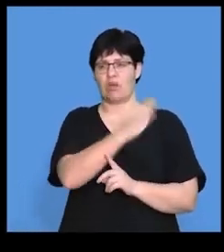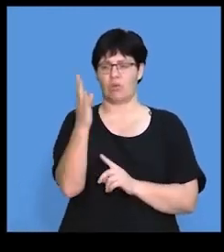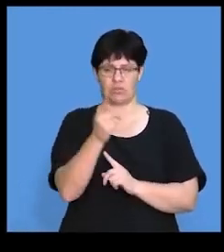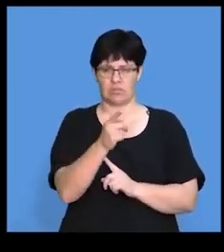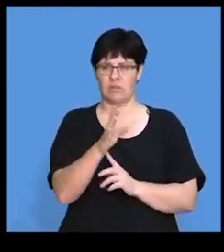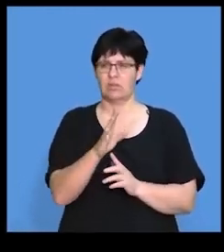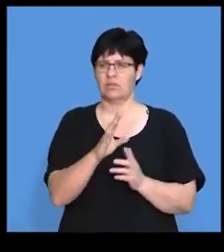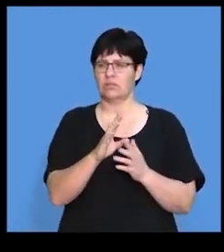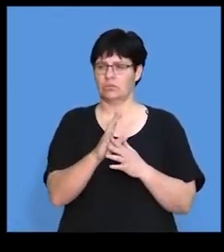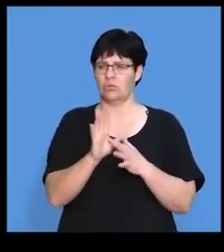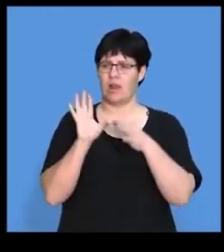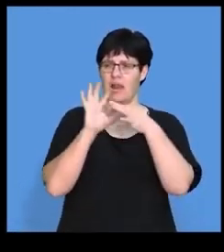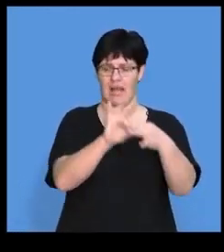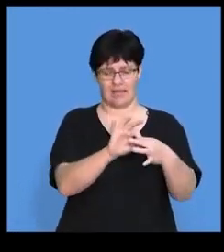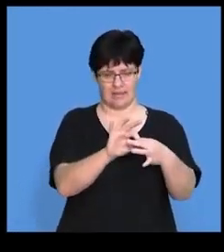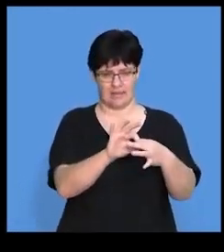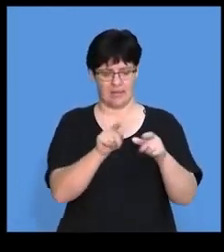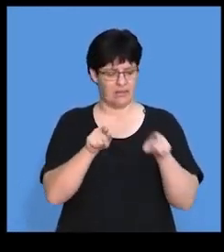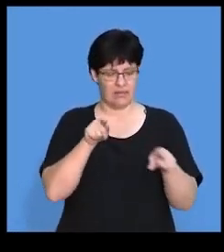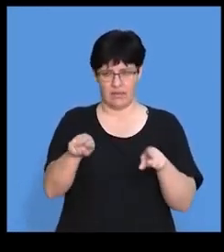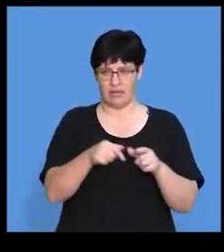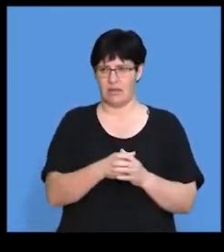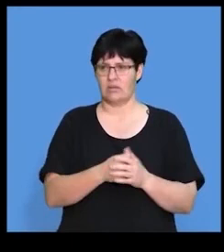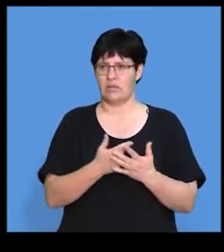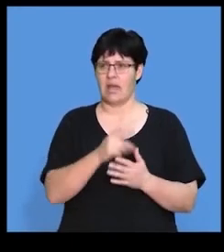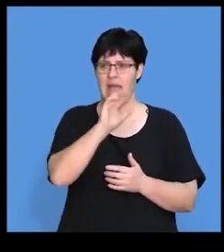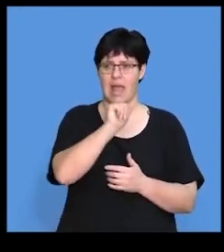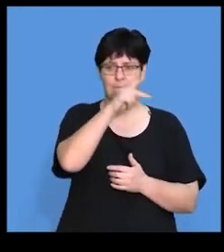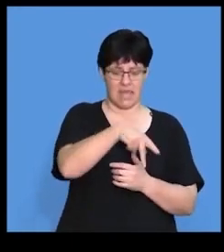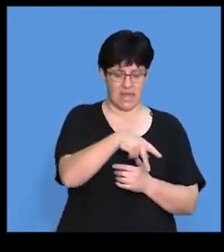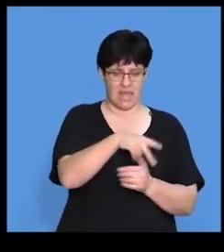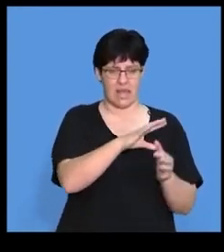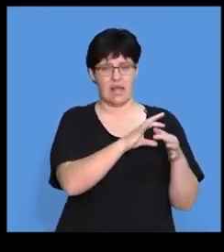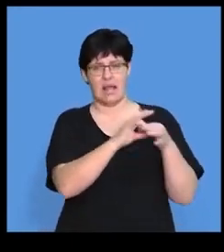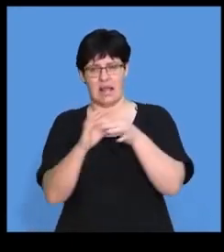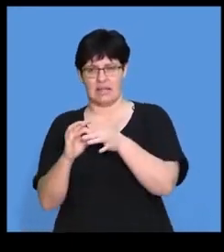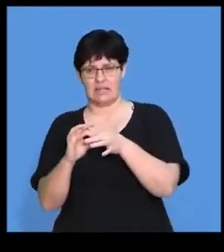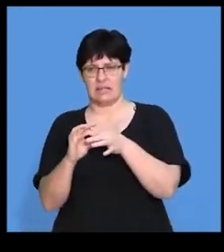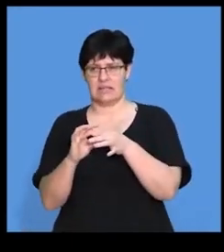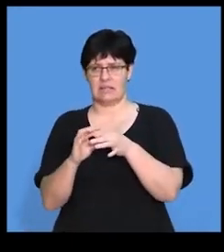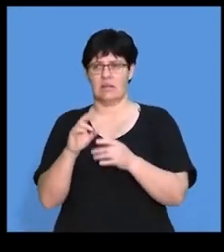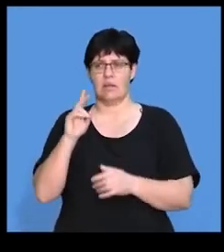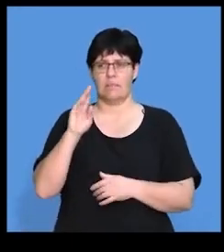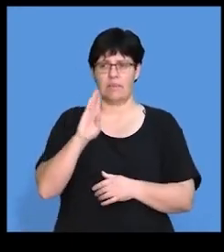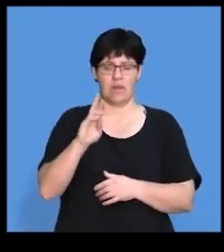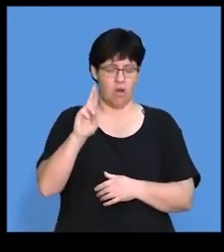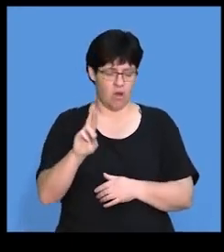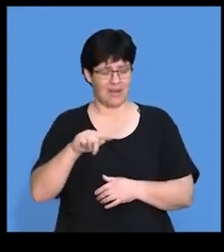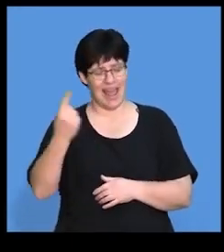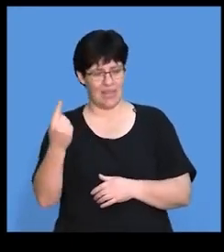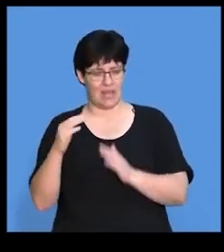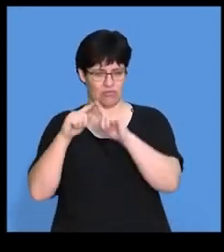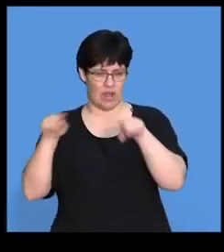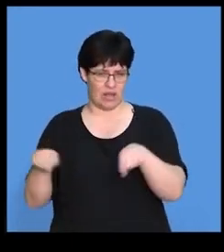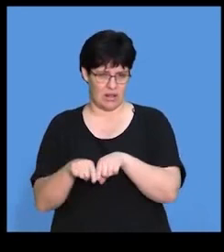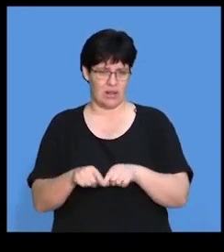little rainbows to link the corresponding sides together. So AP in the one triangle links with